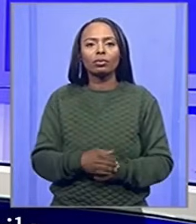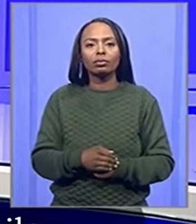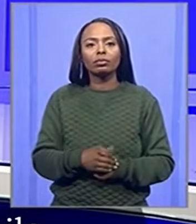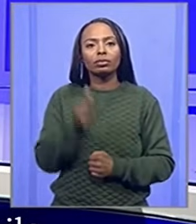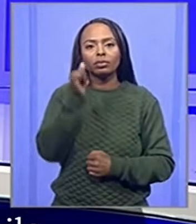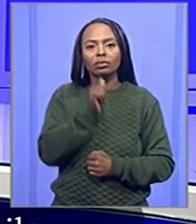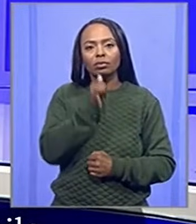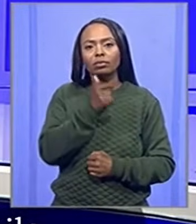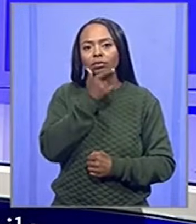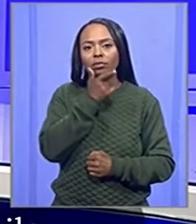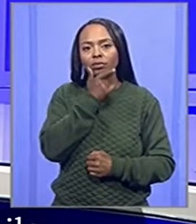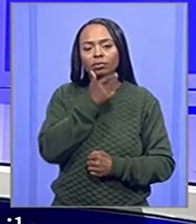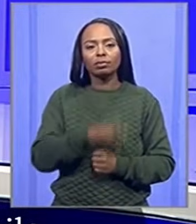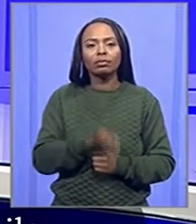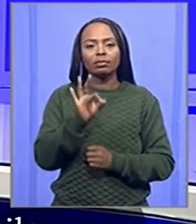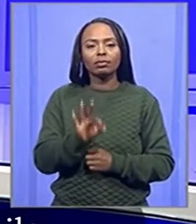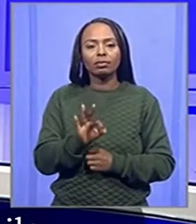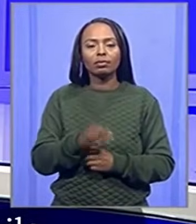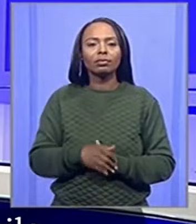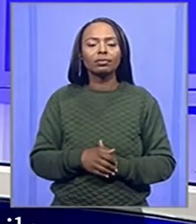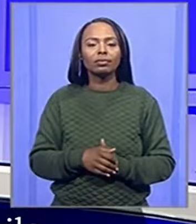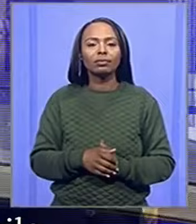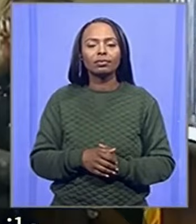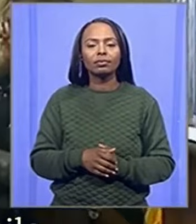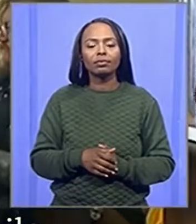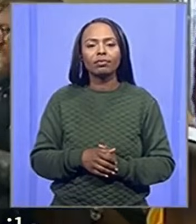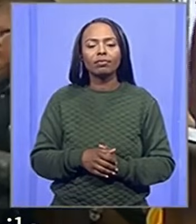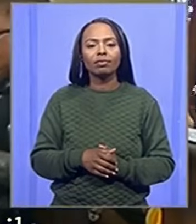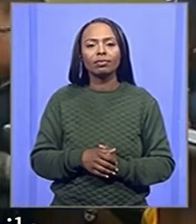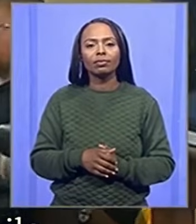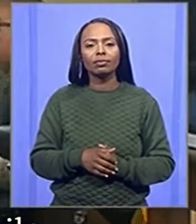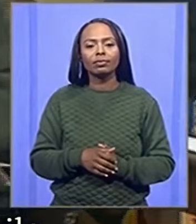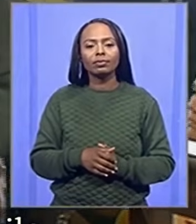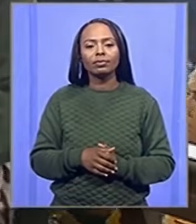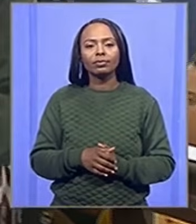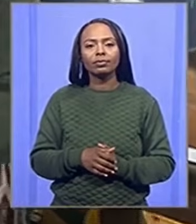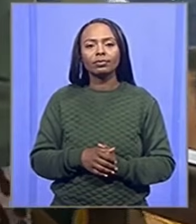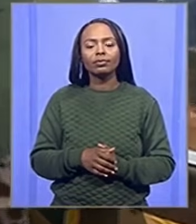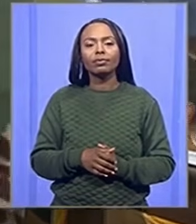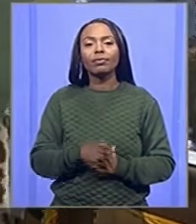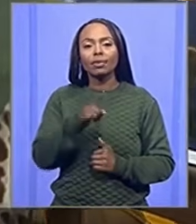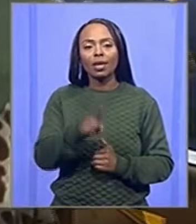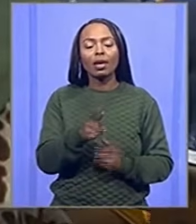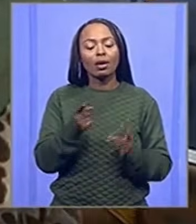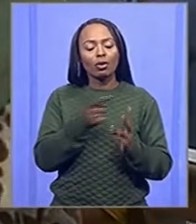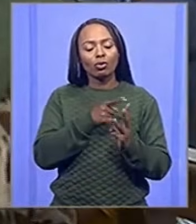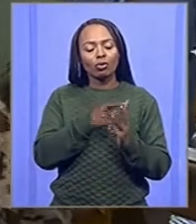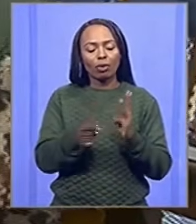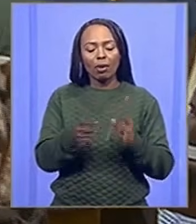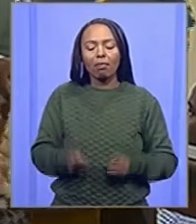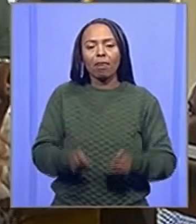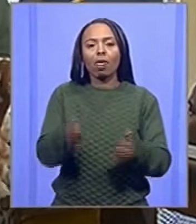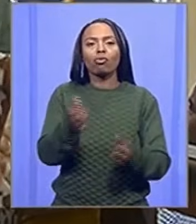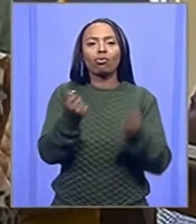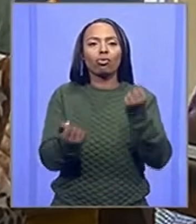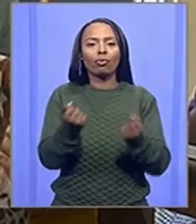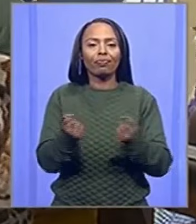a le malatsi a le 6. Ba tlhotse ba boetse gape kwa kgotlatshekelo. Emmanuela